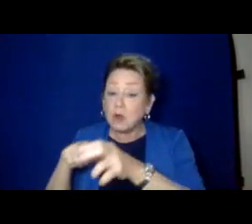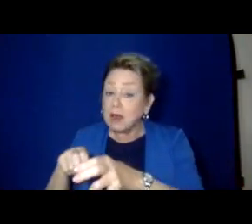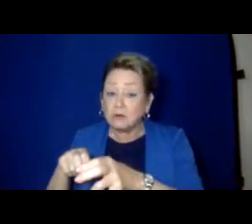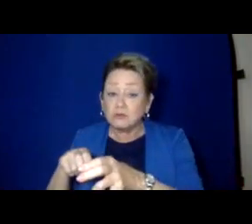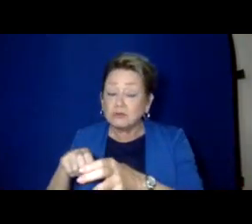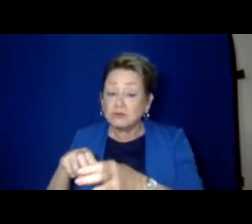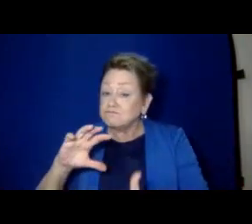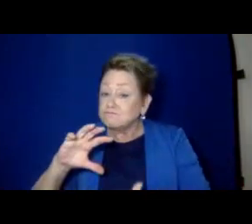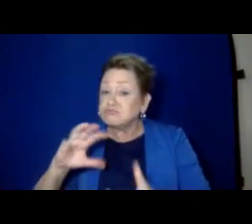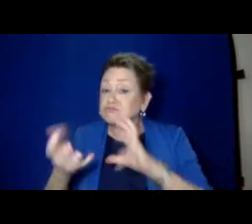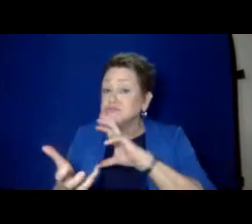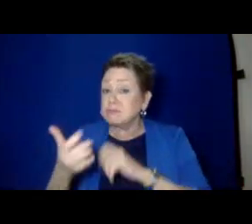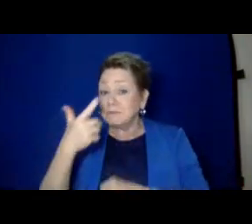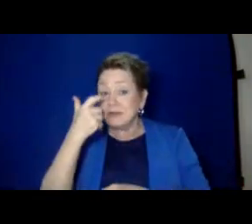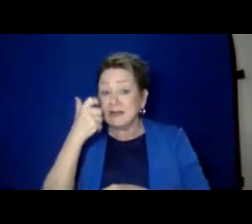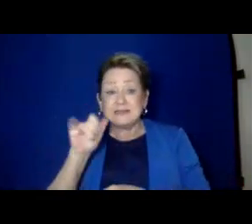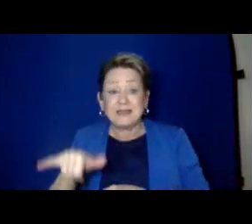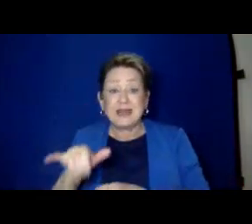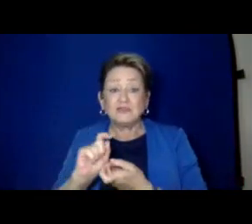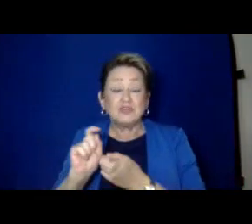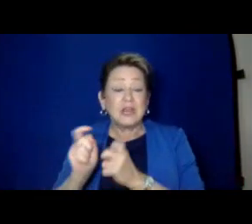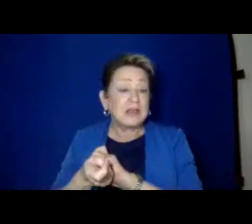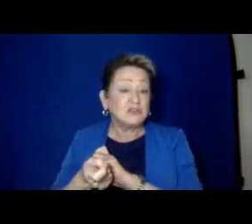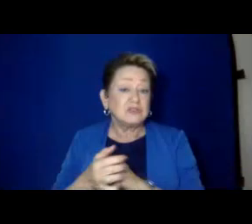inconvenienced by this change?